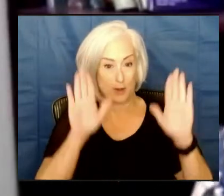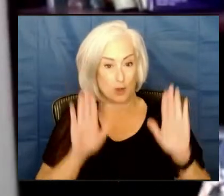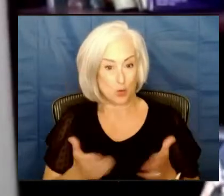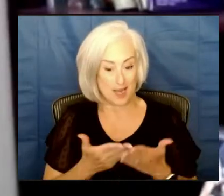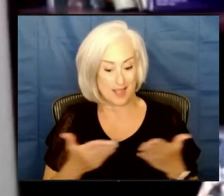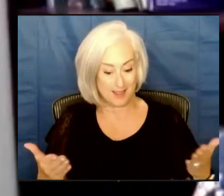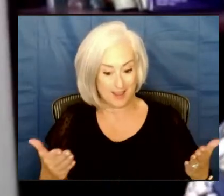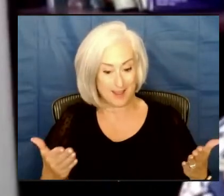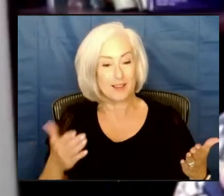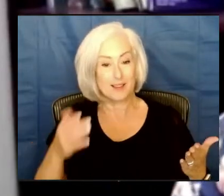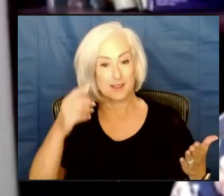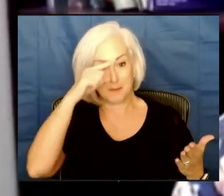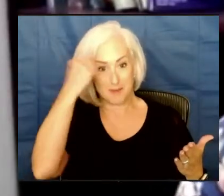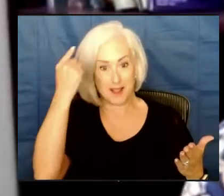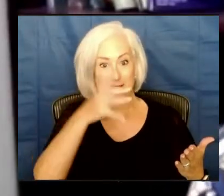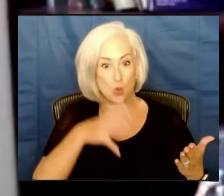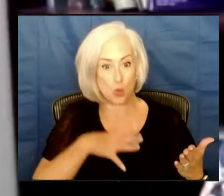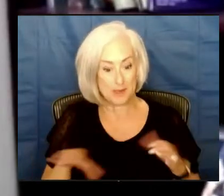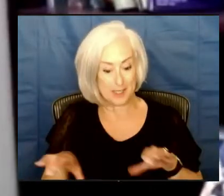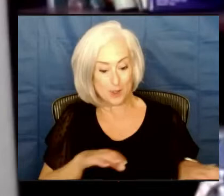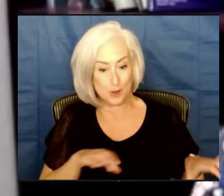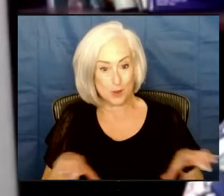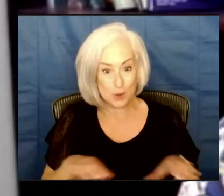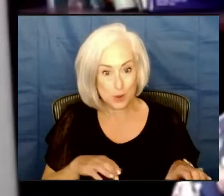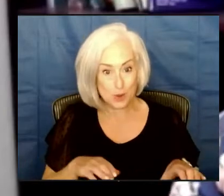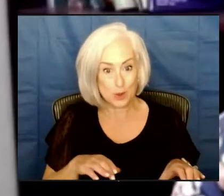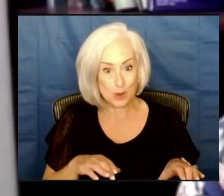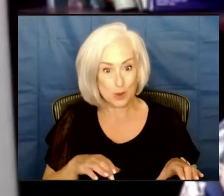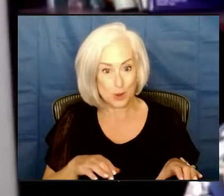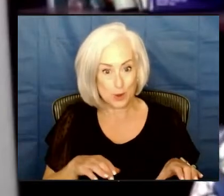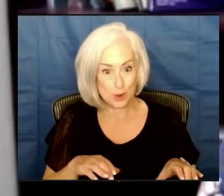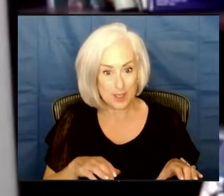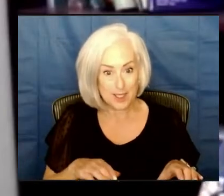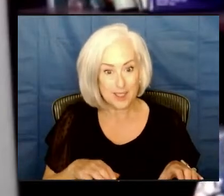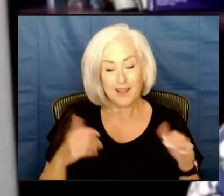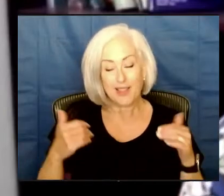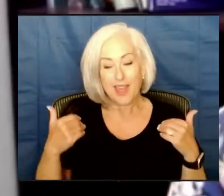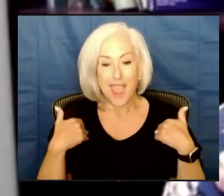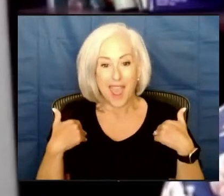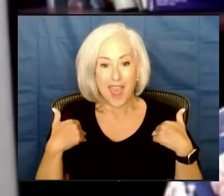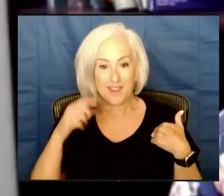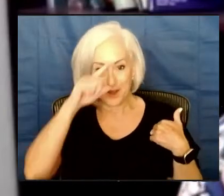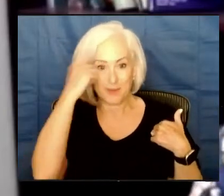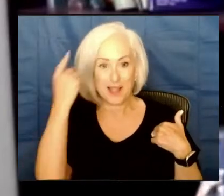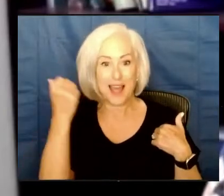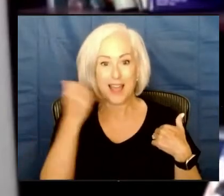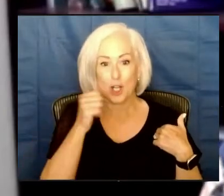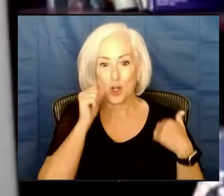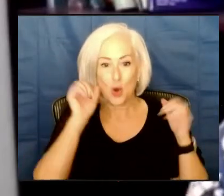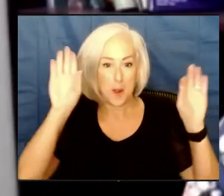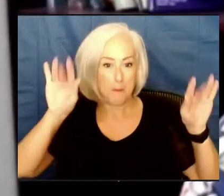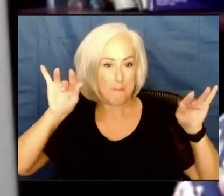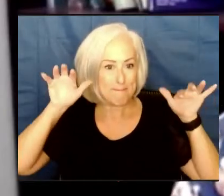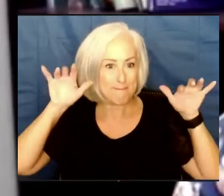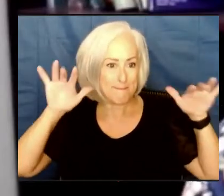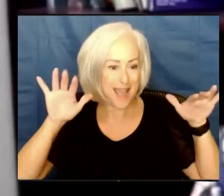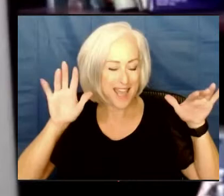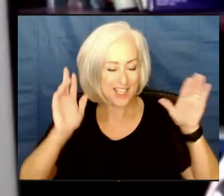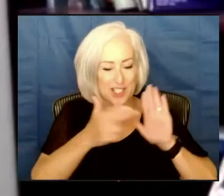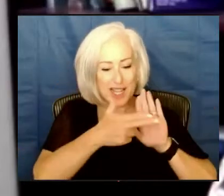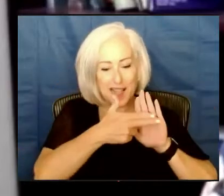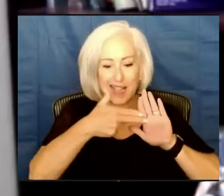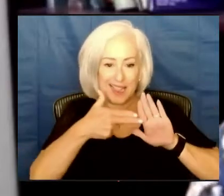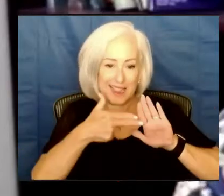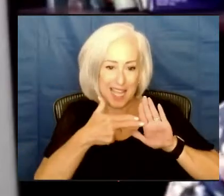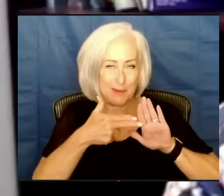that Black women are doing, there's sort of this Black girl magic hashtag that has, I think, become popular